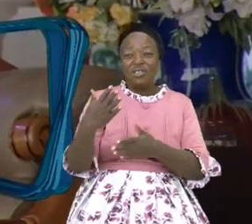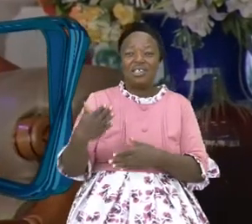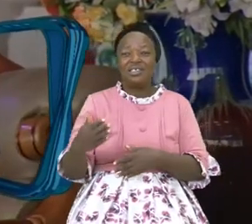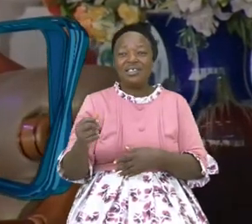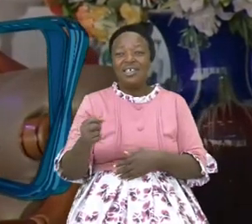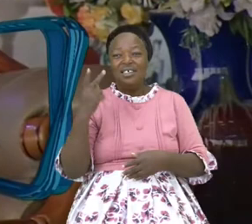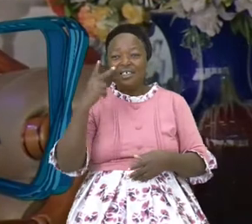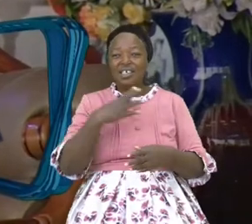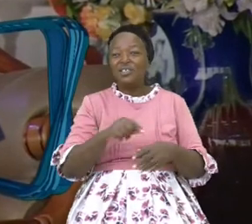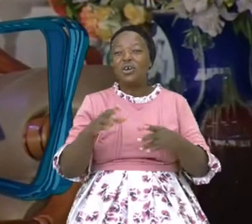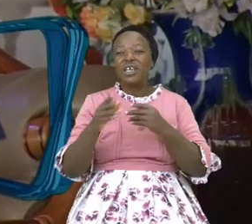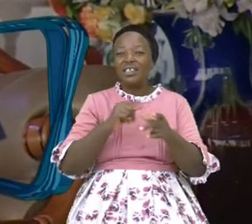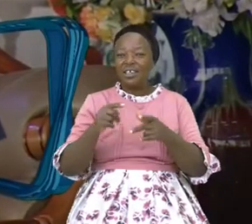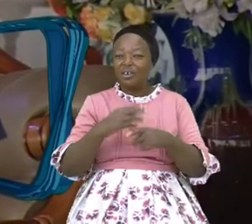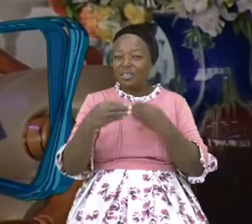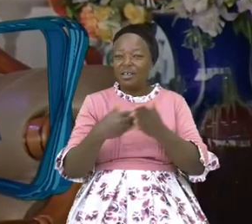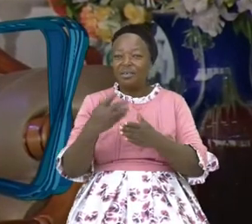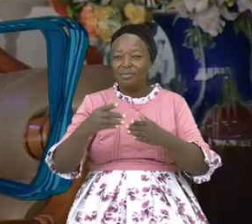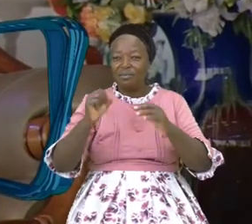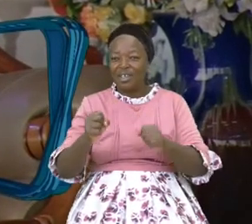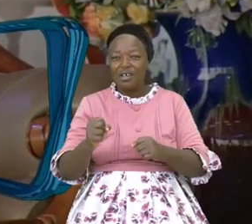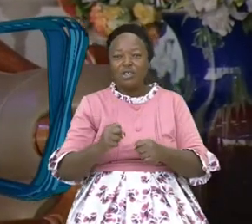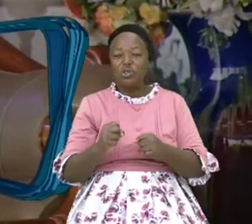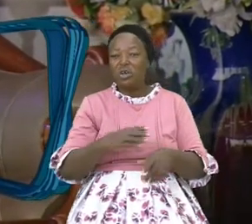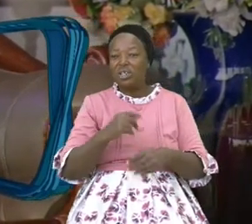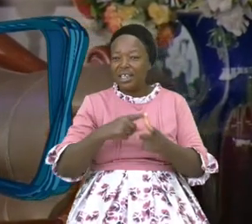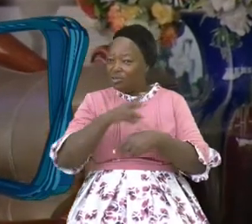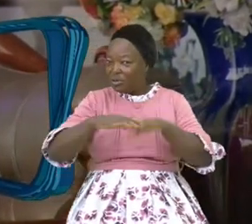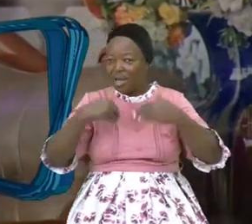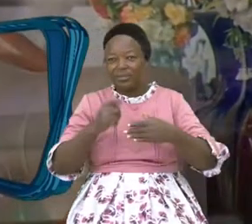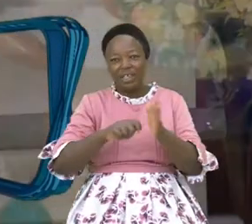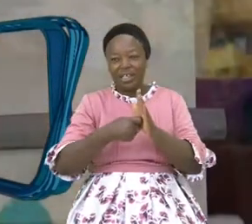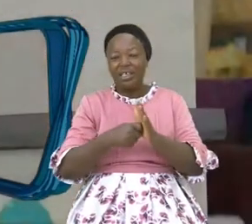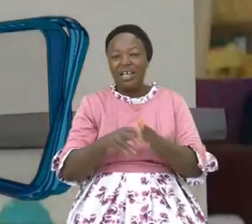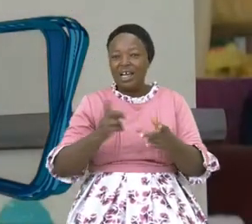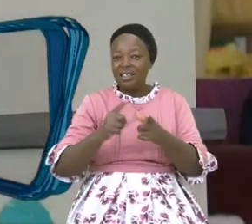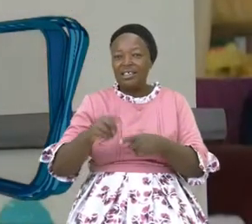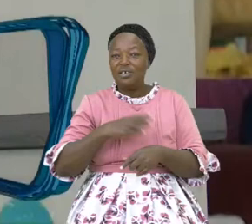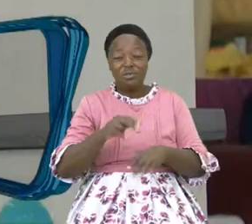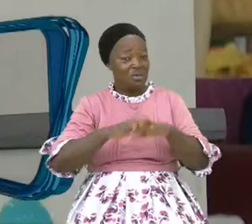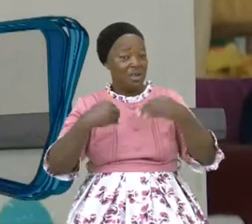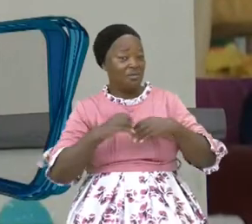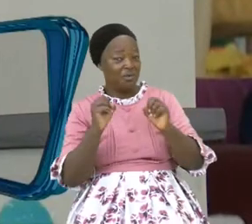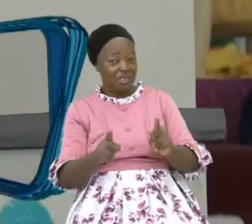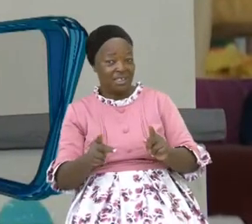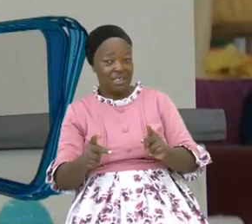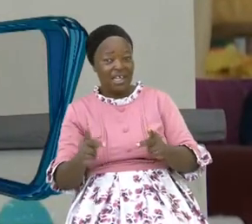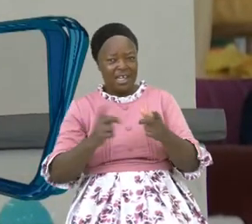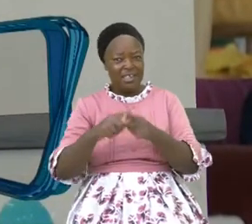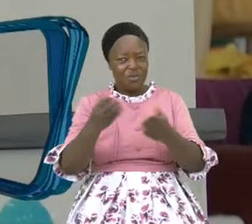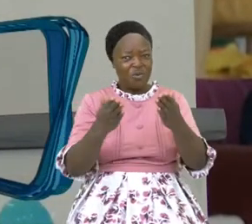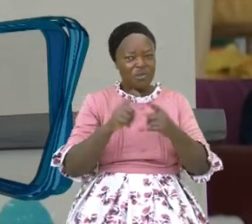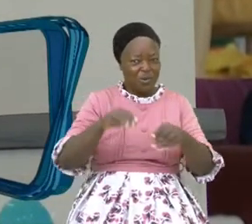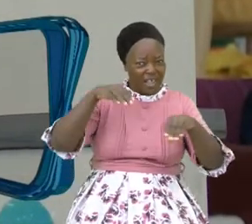ground. But then you don't have the key. And if you don't have the key, you don't have access. But you know, we want to